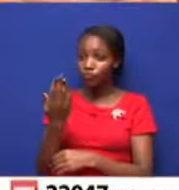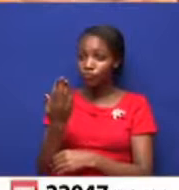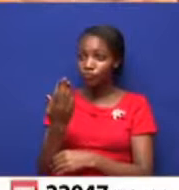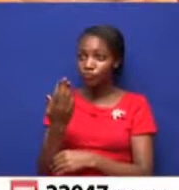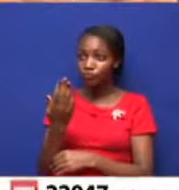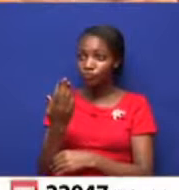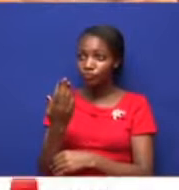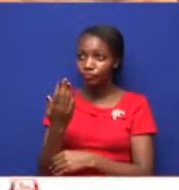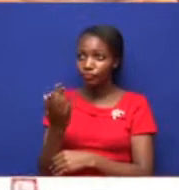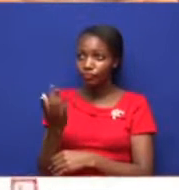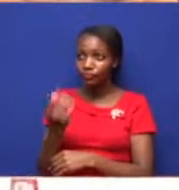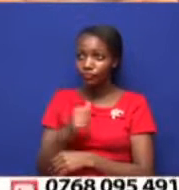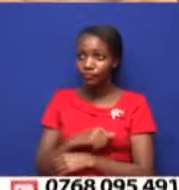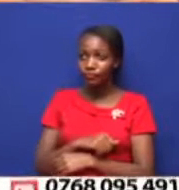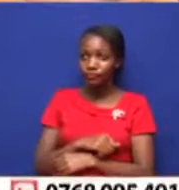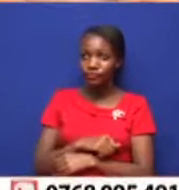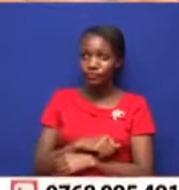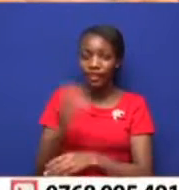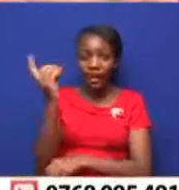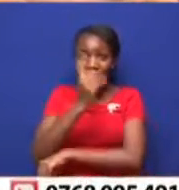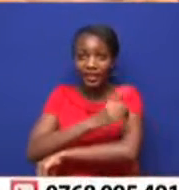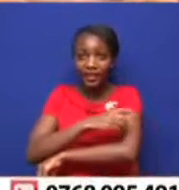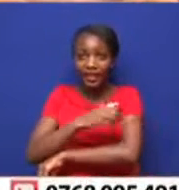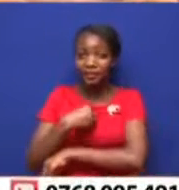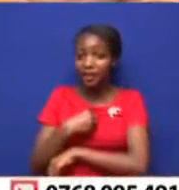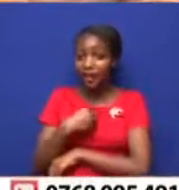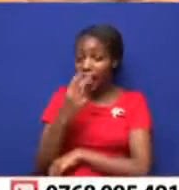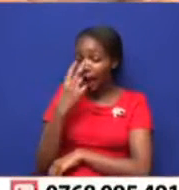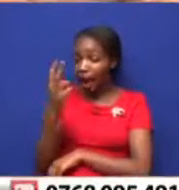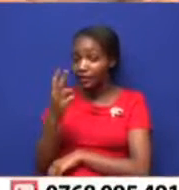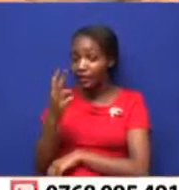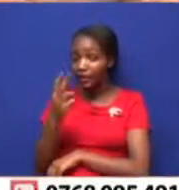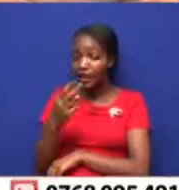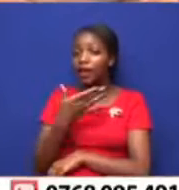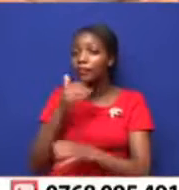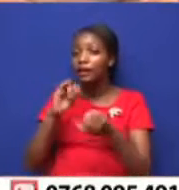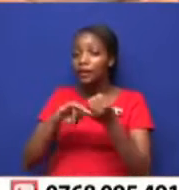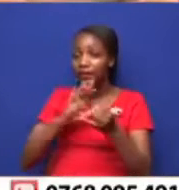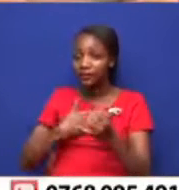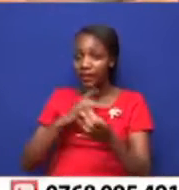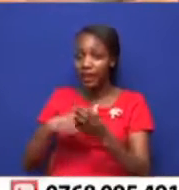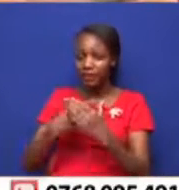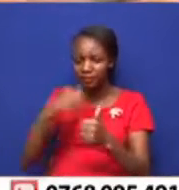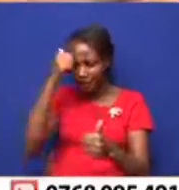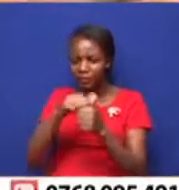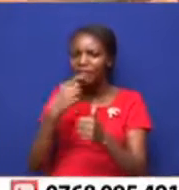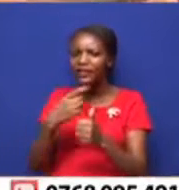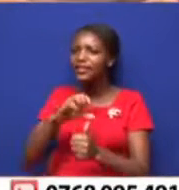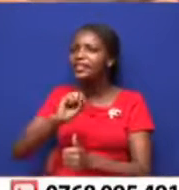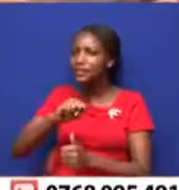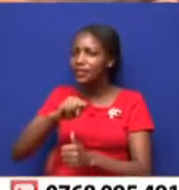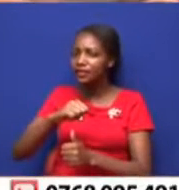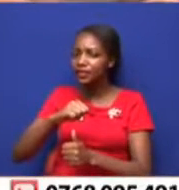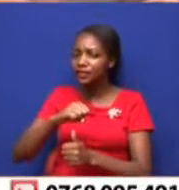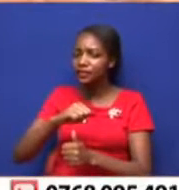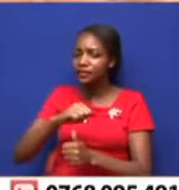The day I said yes, I think that's my most memorable, because I remember I said yes, we both fell asleep in a very old Nissan